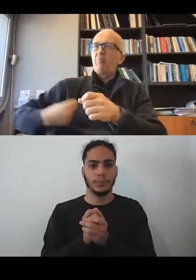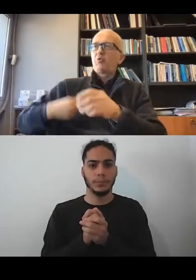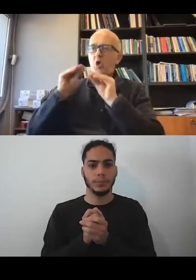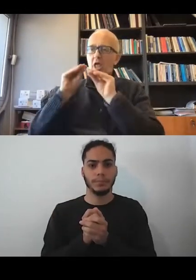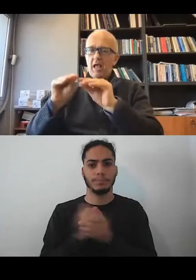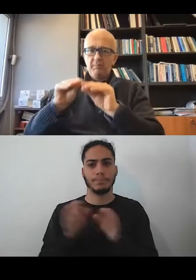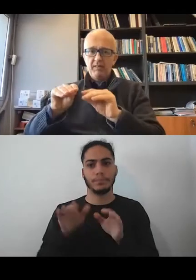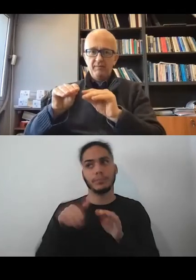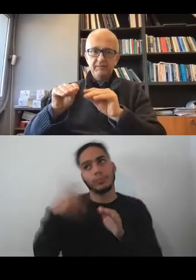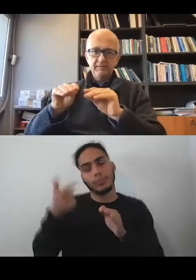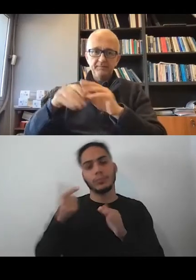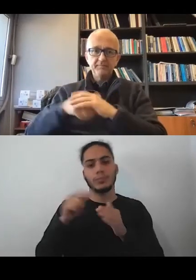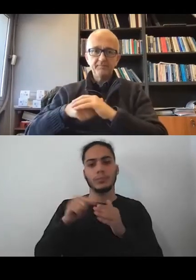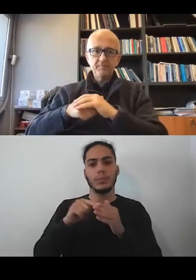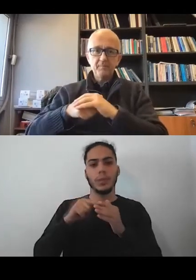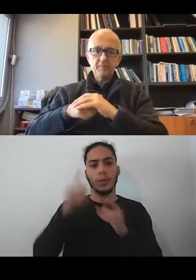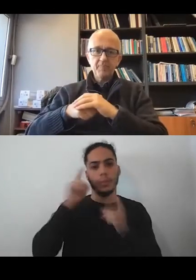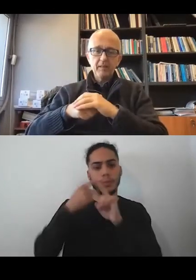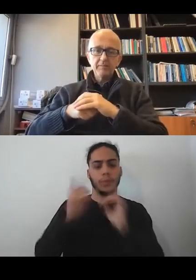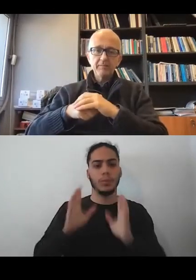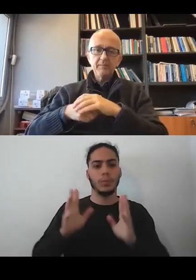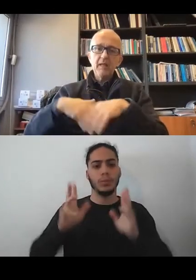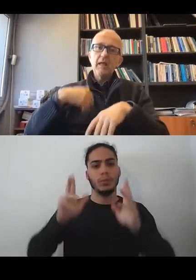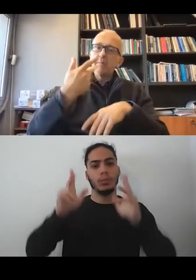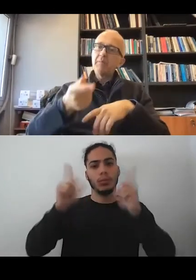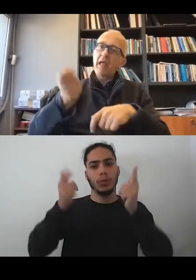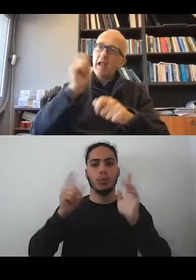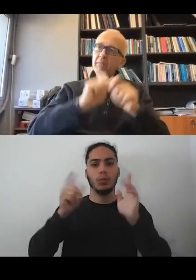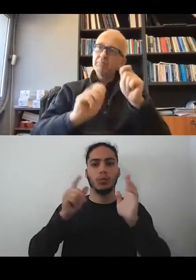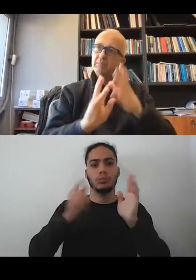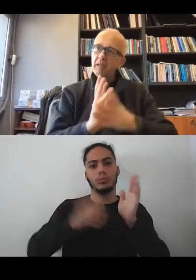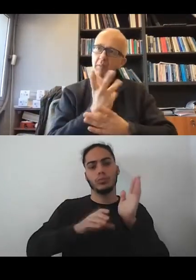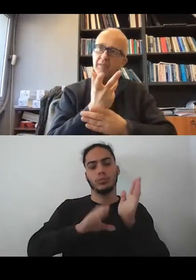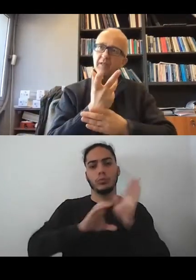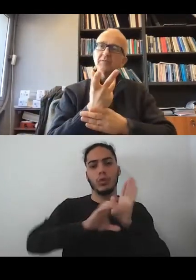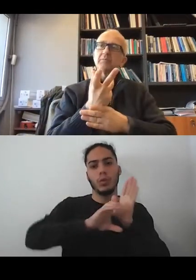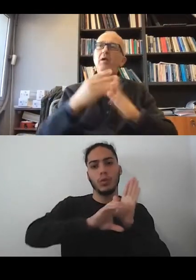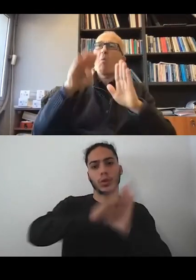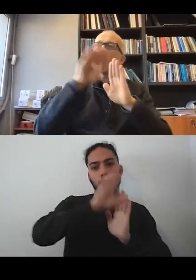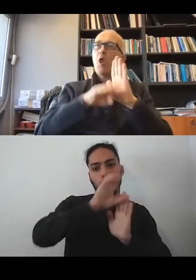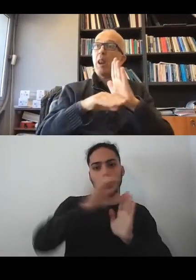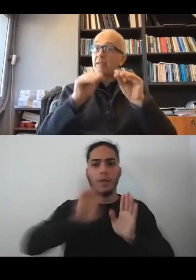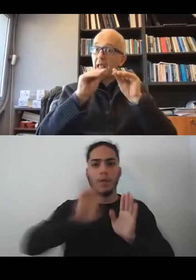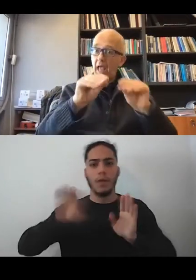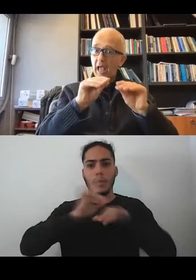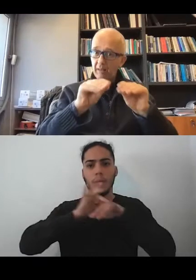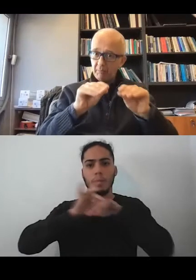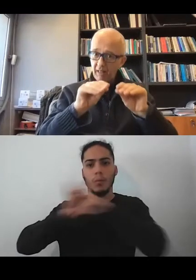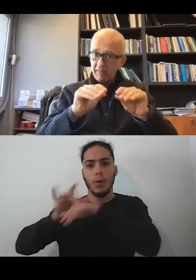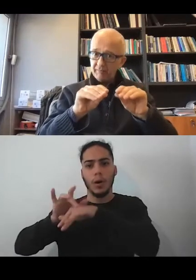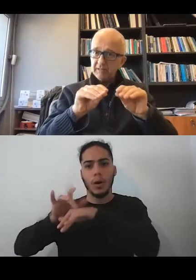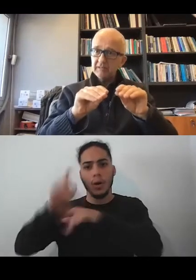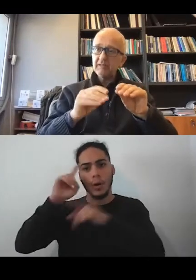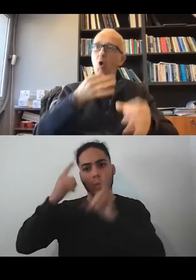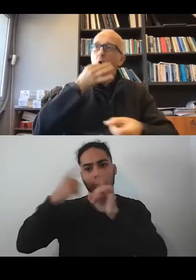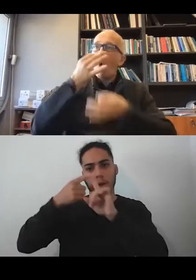Then to develop the related curricula and the guides for teaching sign